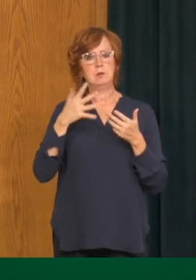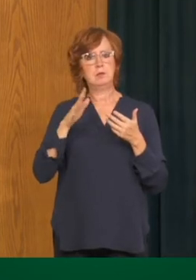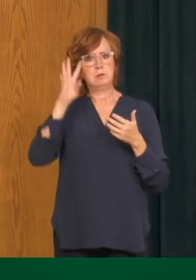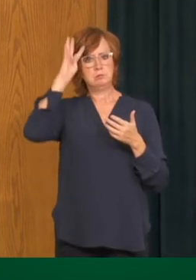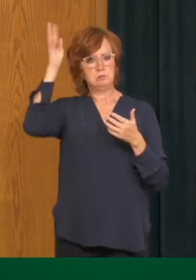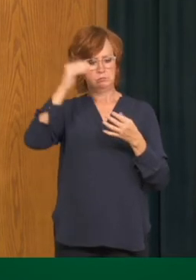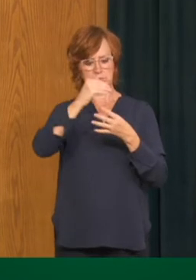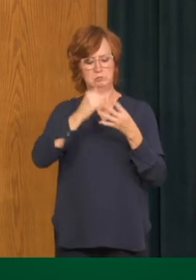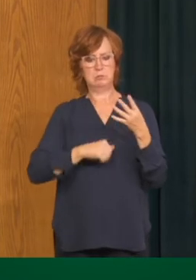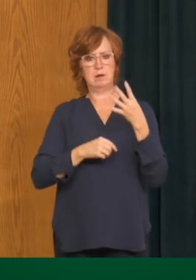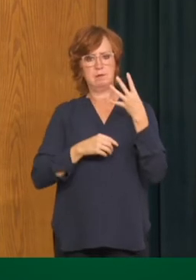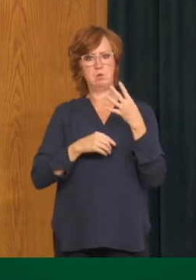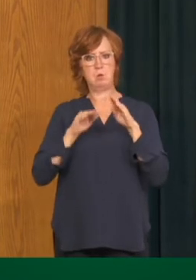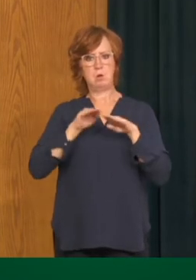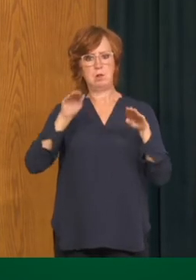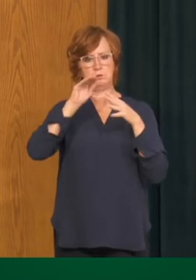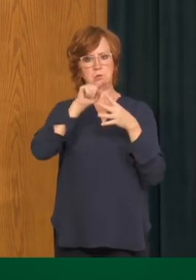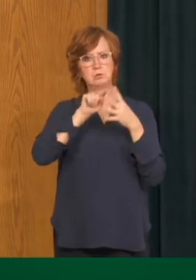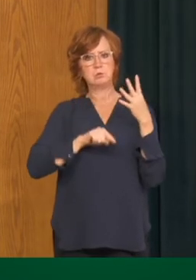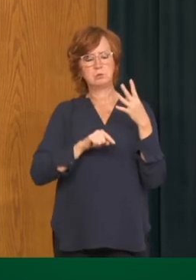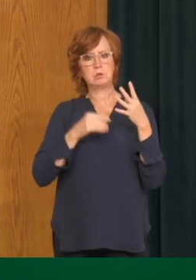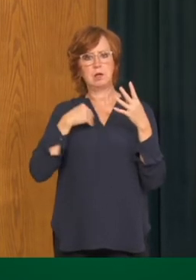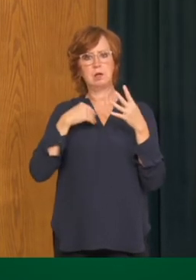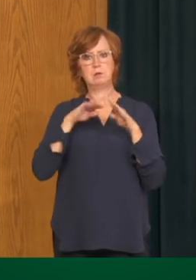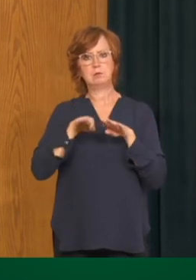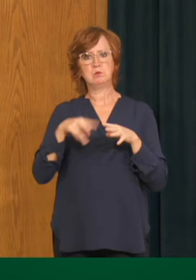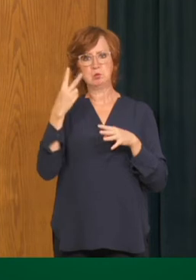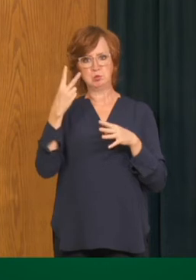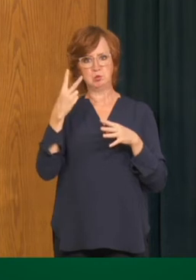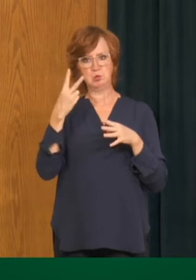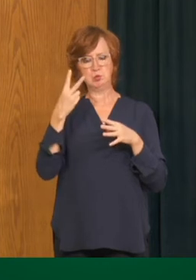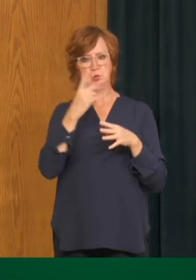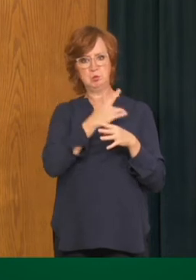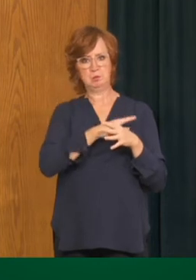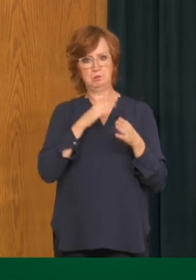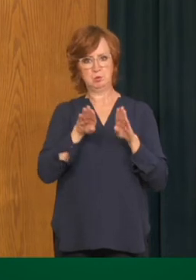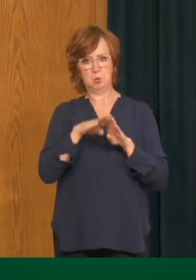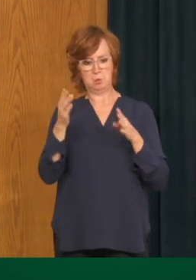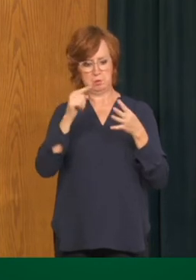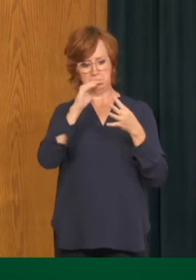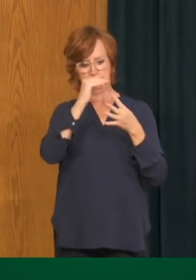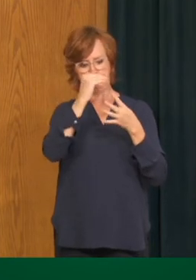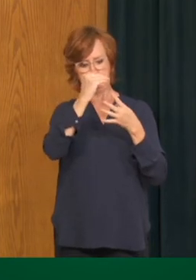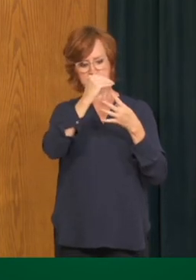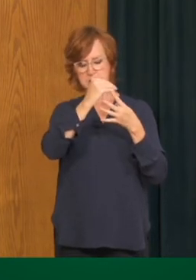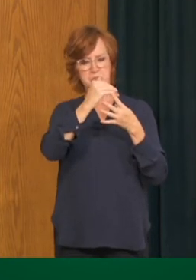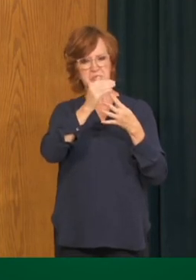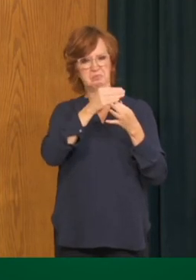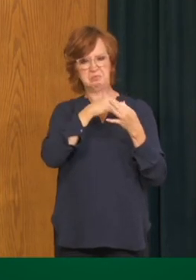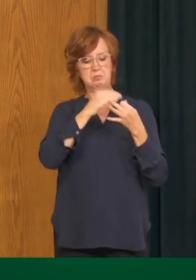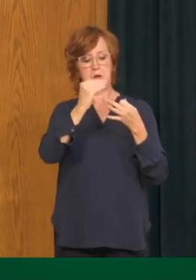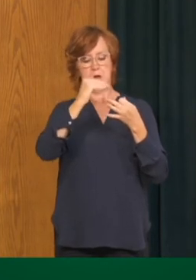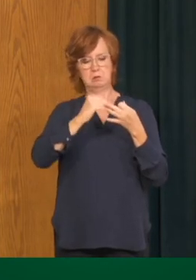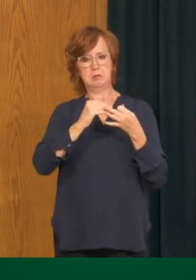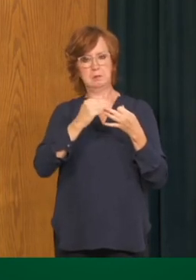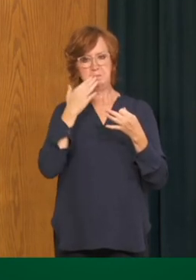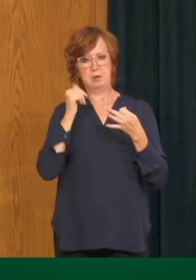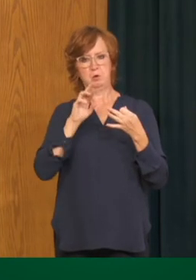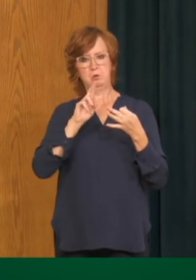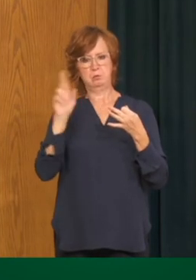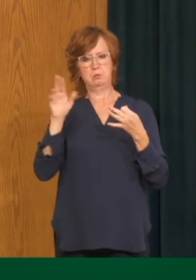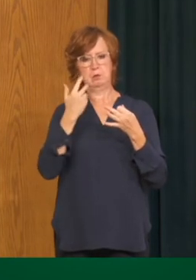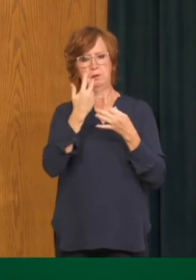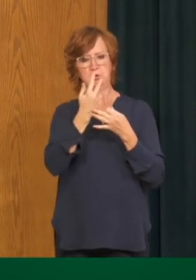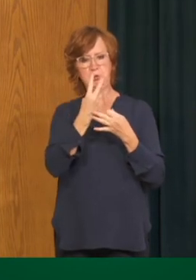province, and the province has opened the door to level 2, but is also discussing in certain instances, should we open the door to level 3